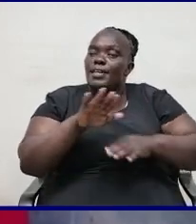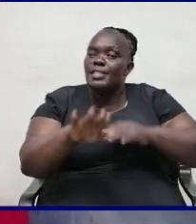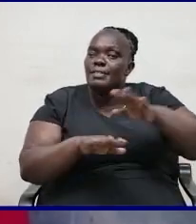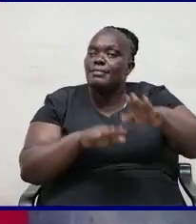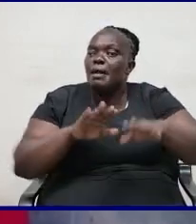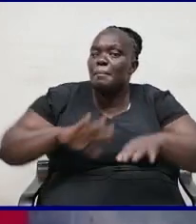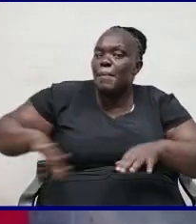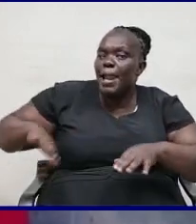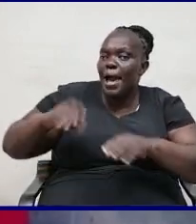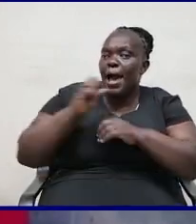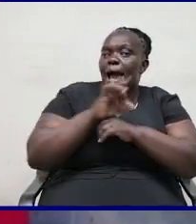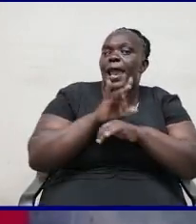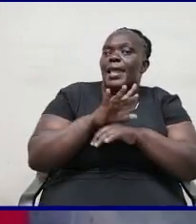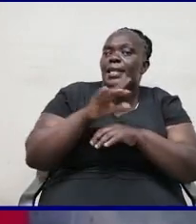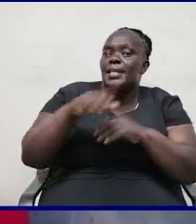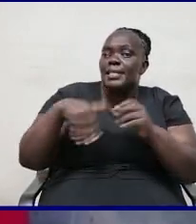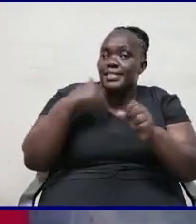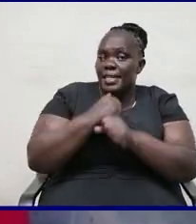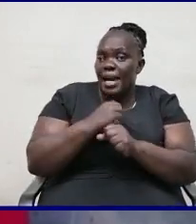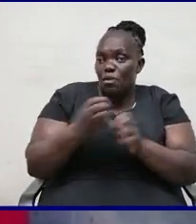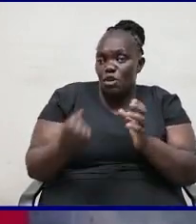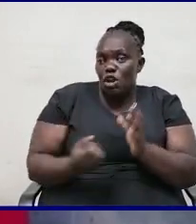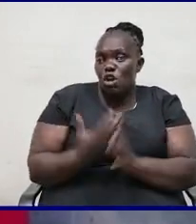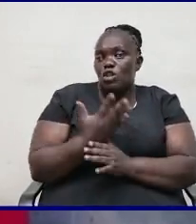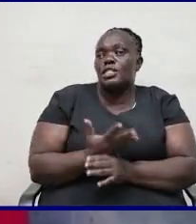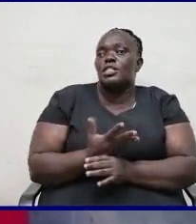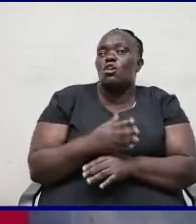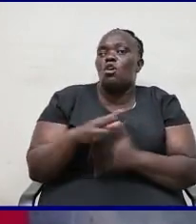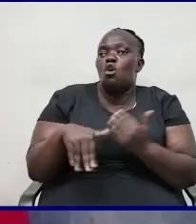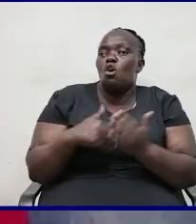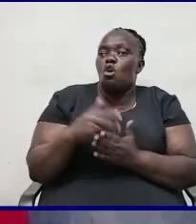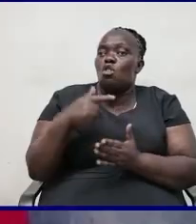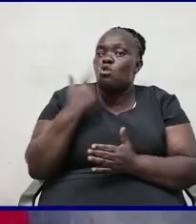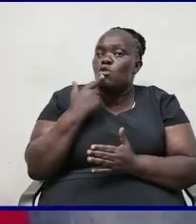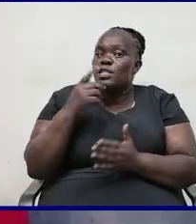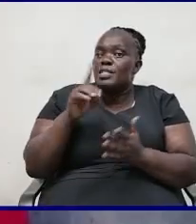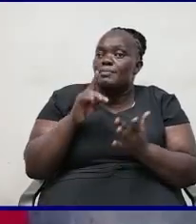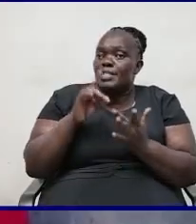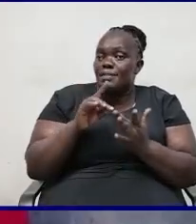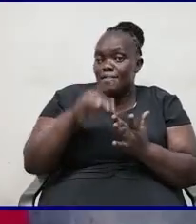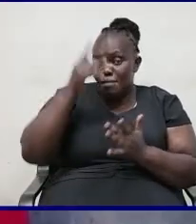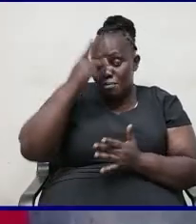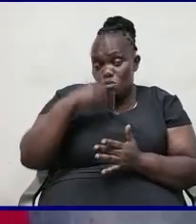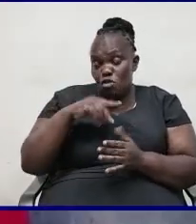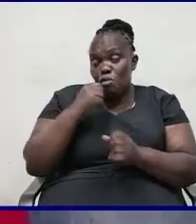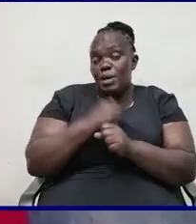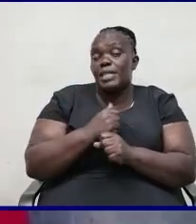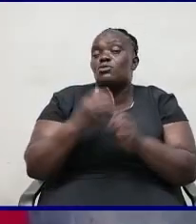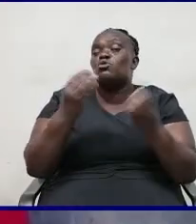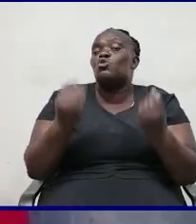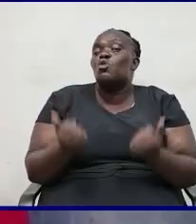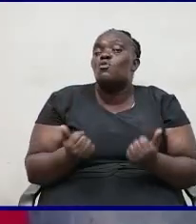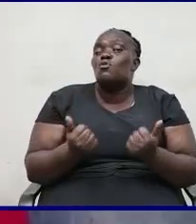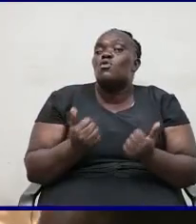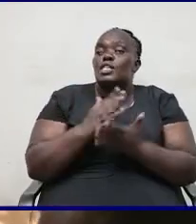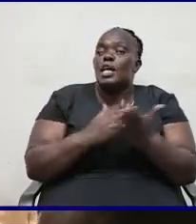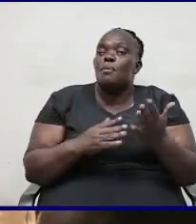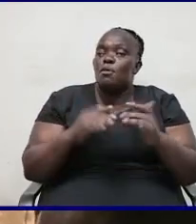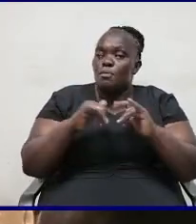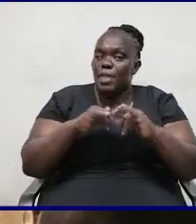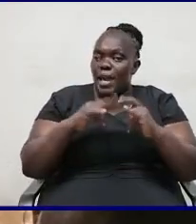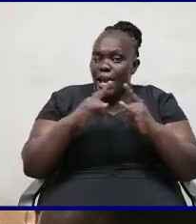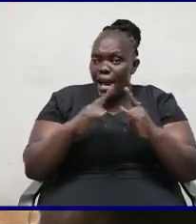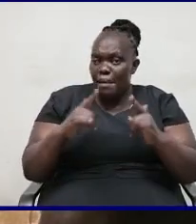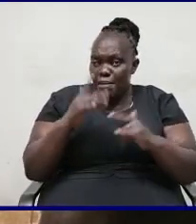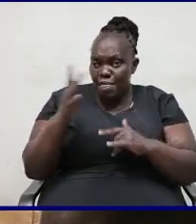remaining, I think early next year we should be able to launch all those particular policies. And these policies are meant to address some of the gaps that